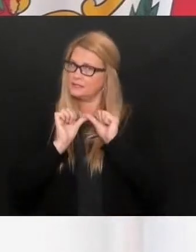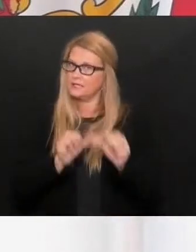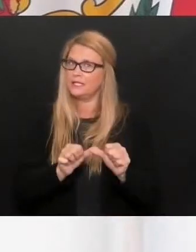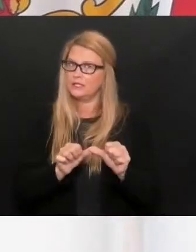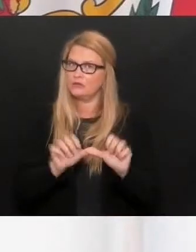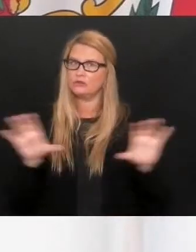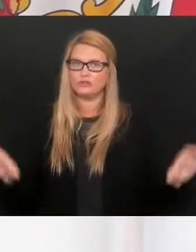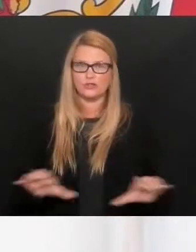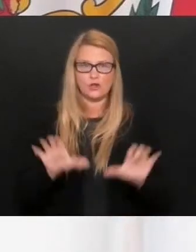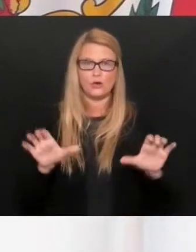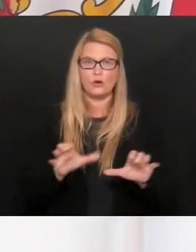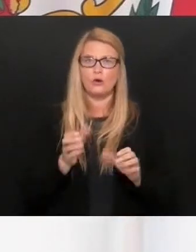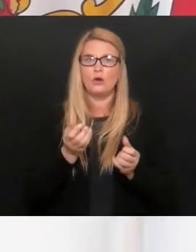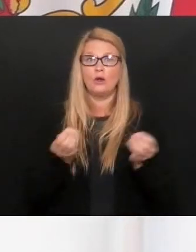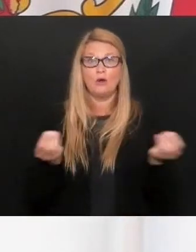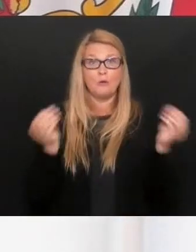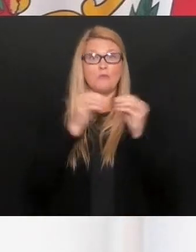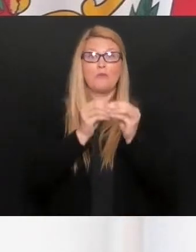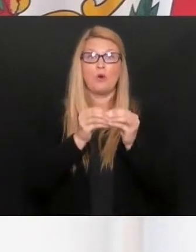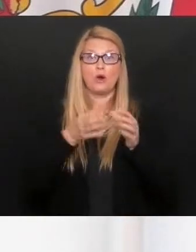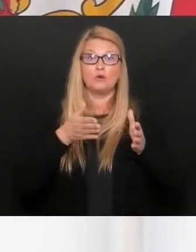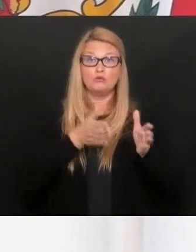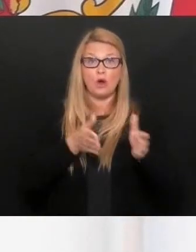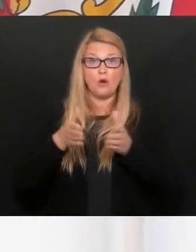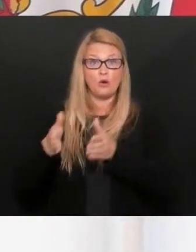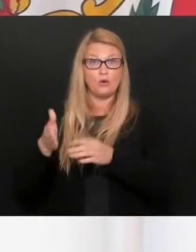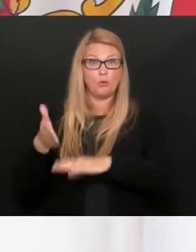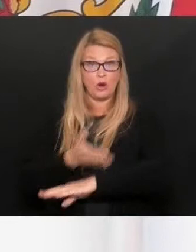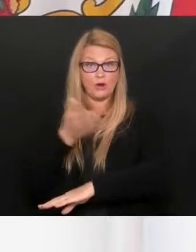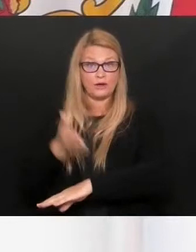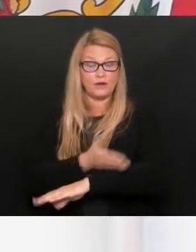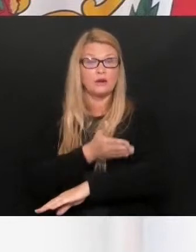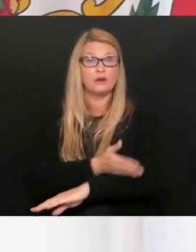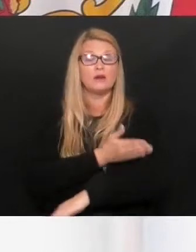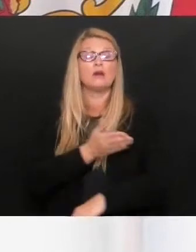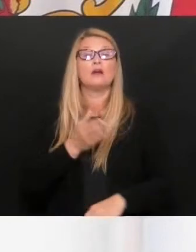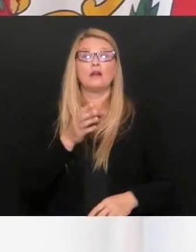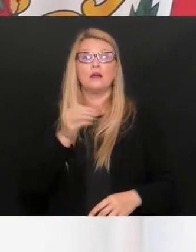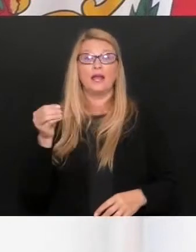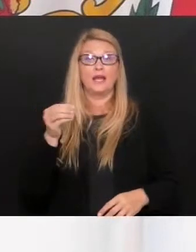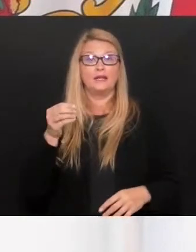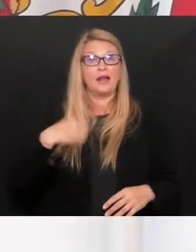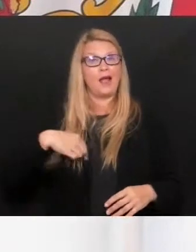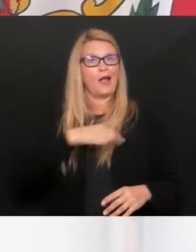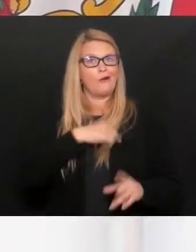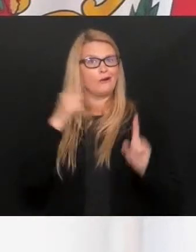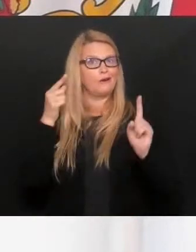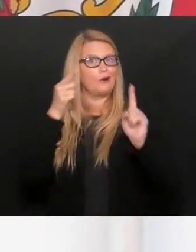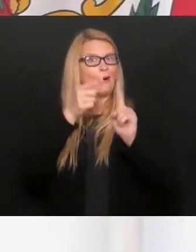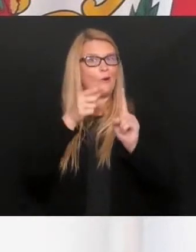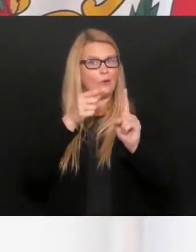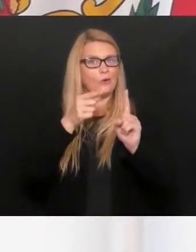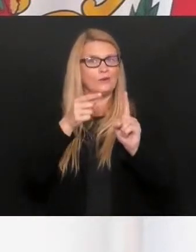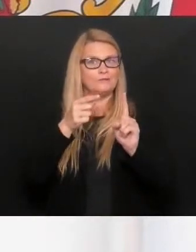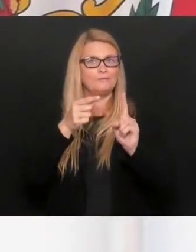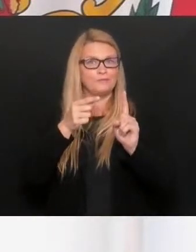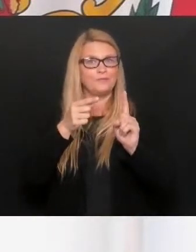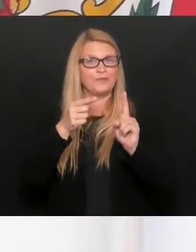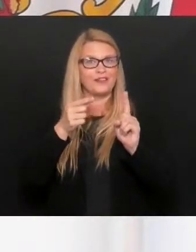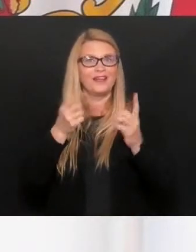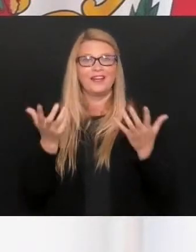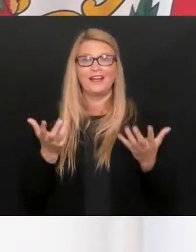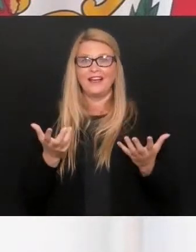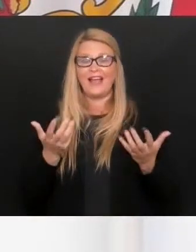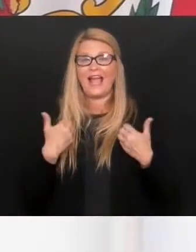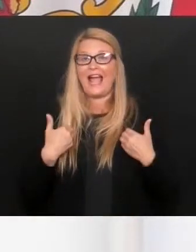do more and more road work. And as we continue to do more and more road work, our goal is just to do this. Our